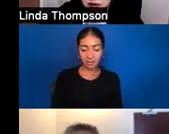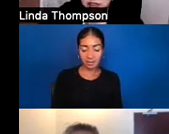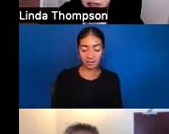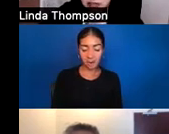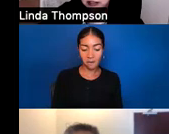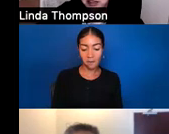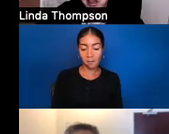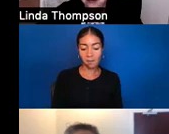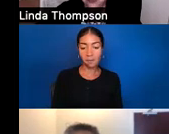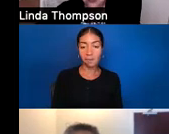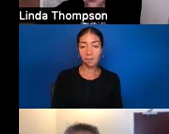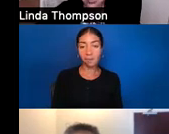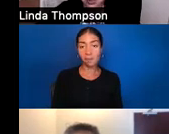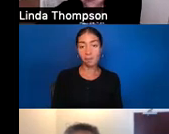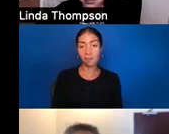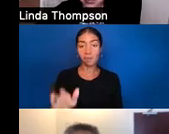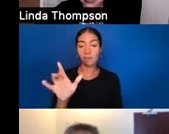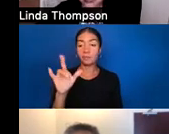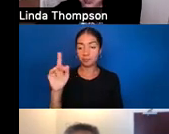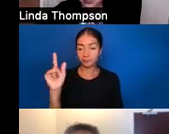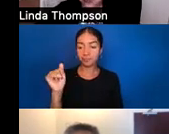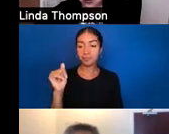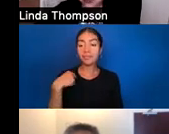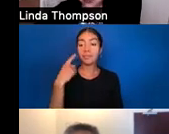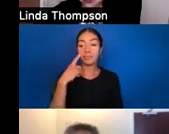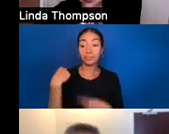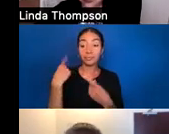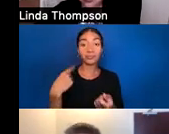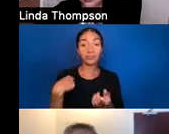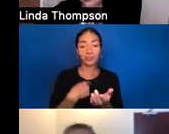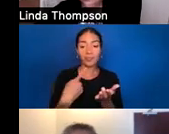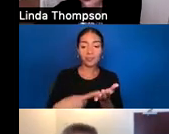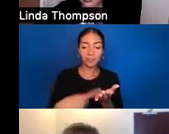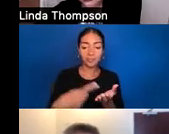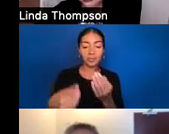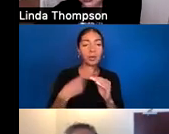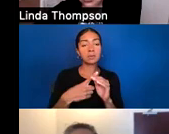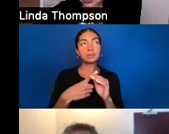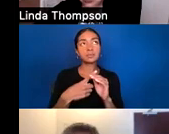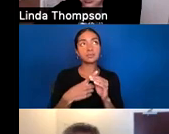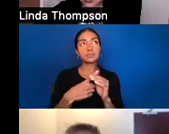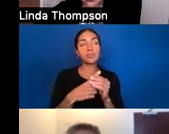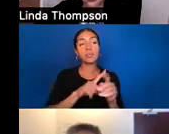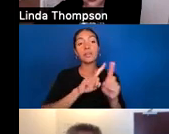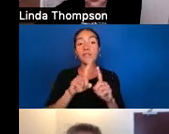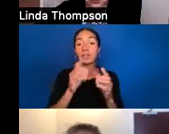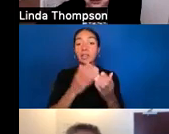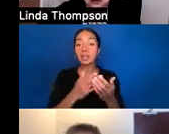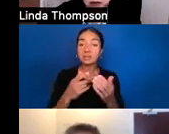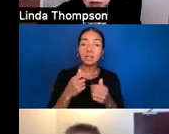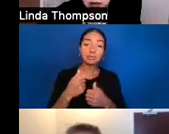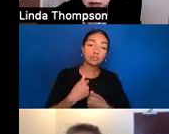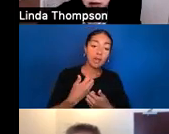So I think that we have been talking about the different things and sharing